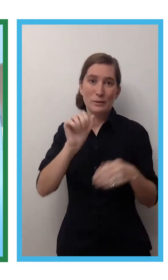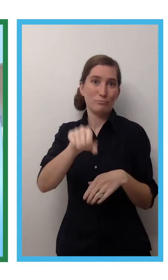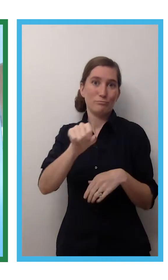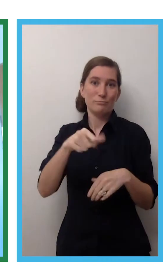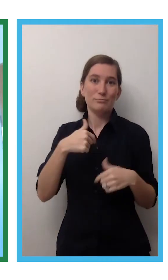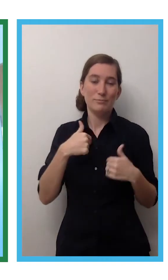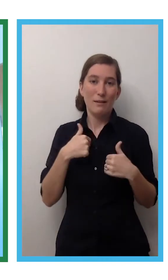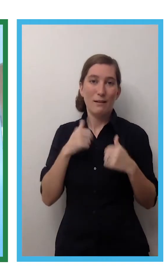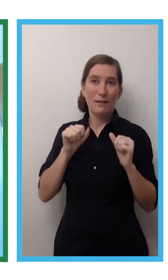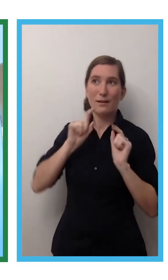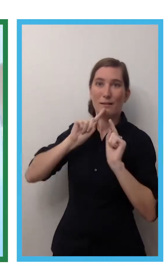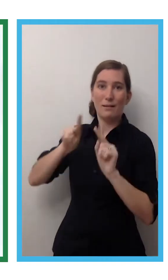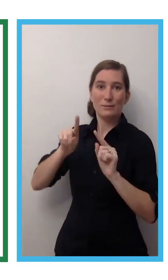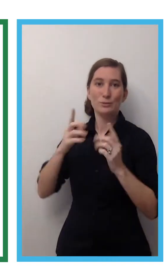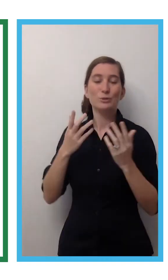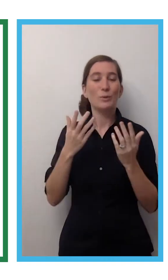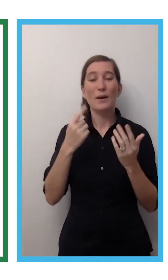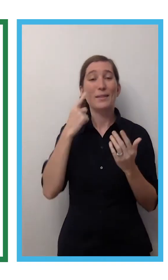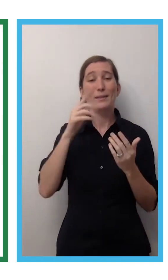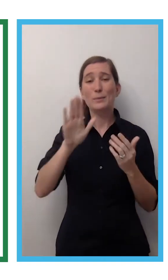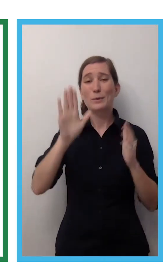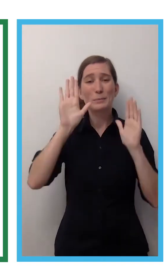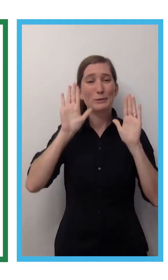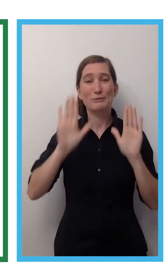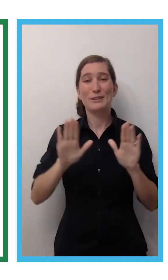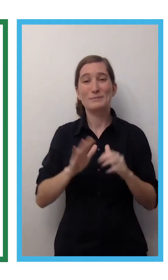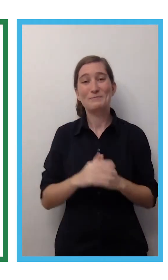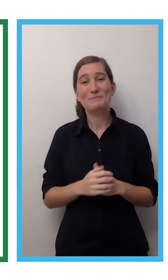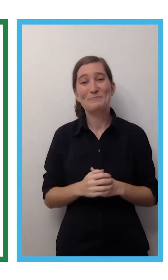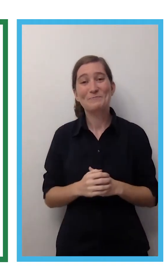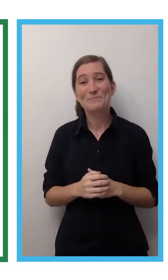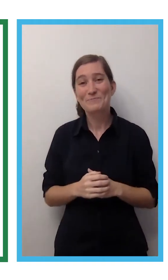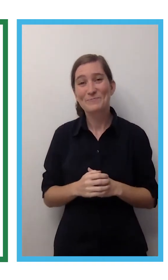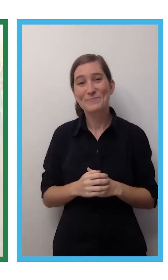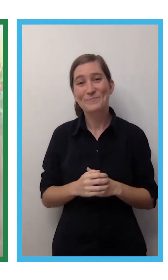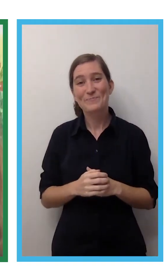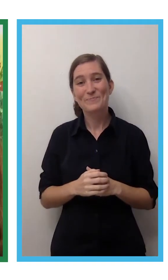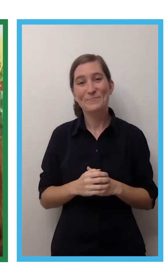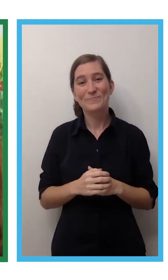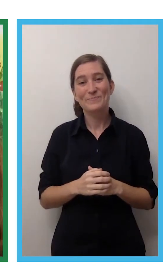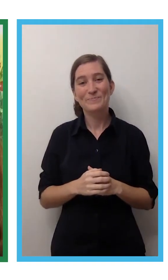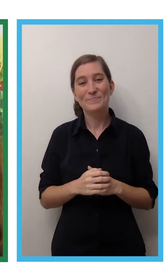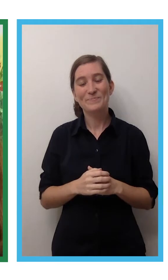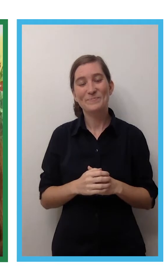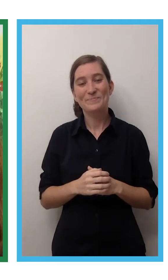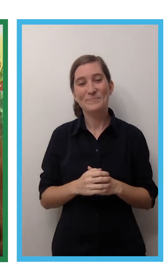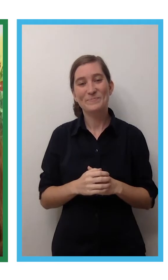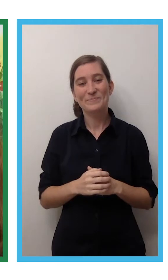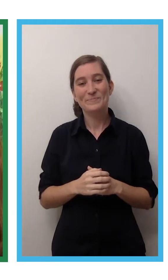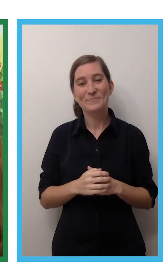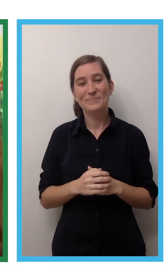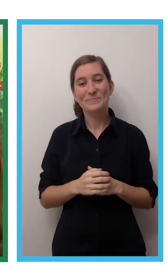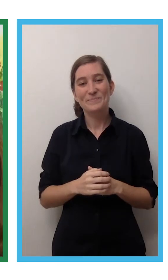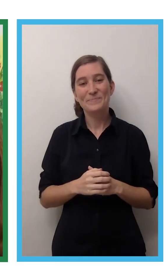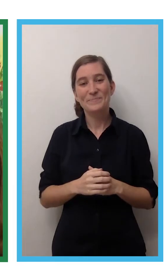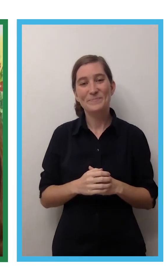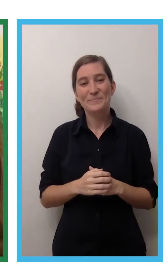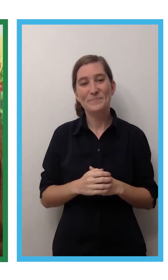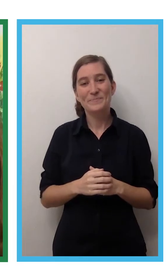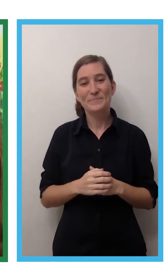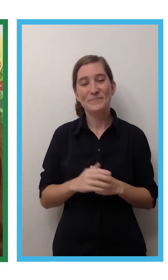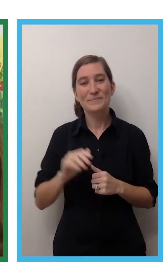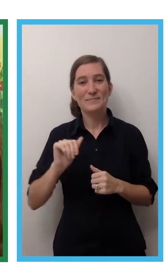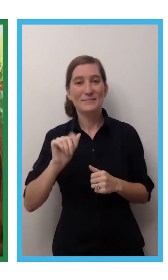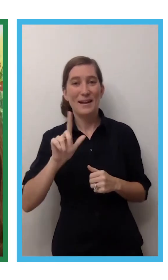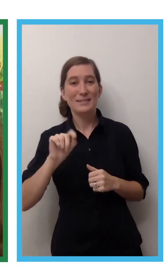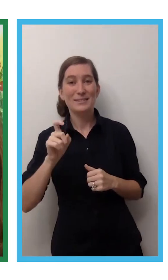so I think it's going to be very cool. Really excited to have you, Jamie. I'm going to sort of disappear behind the